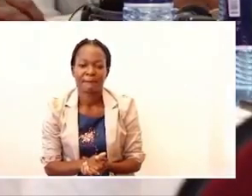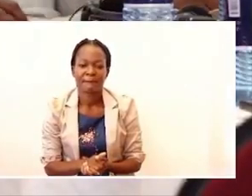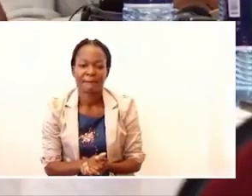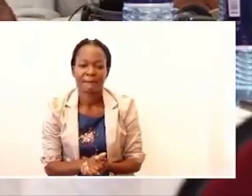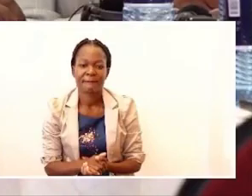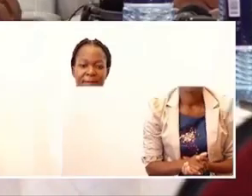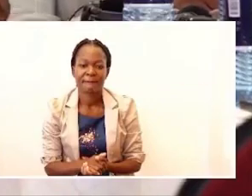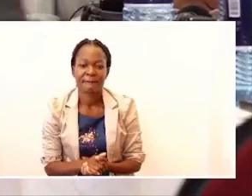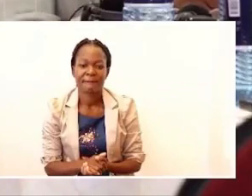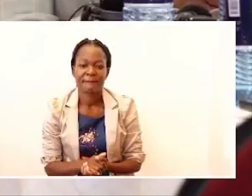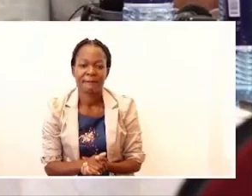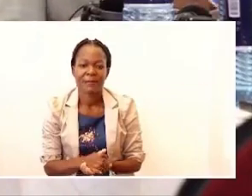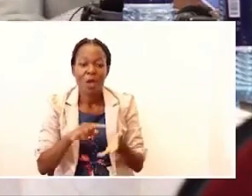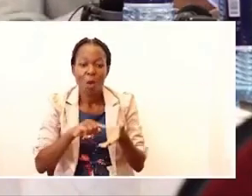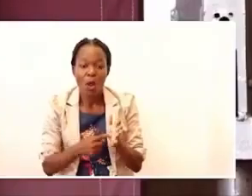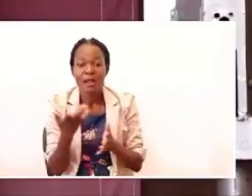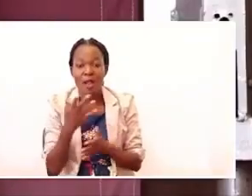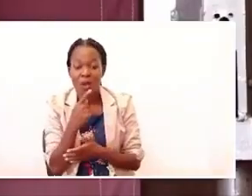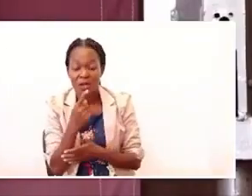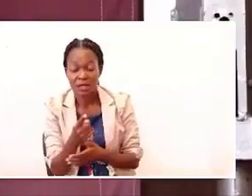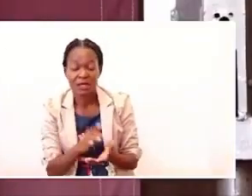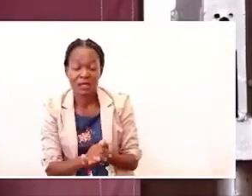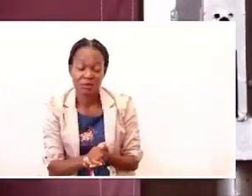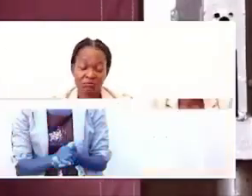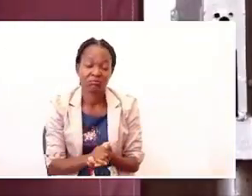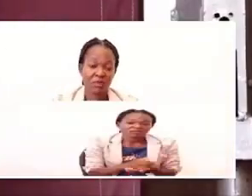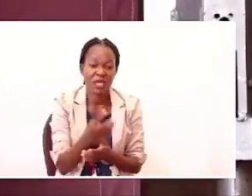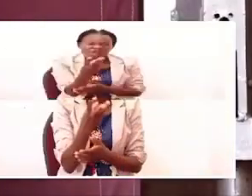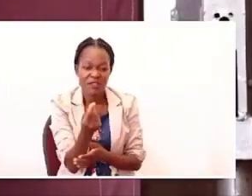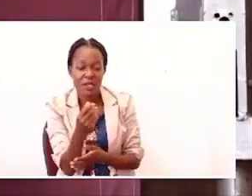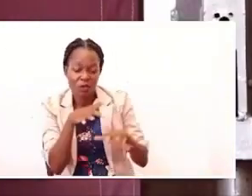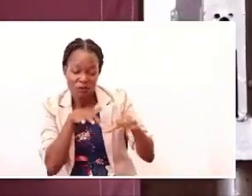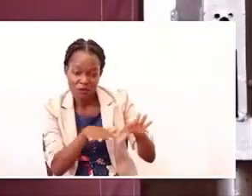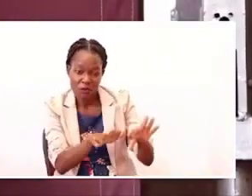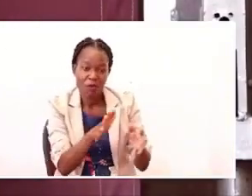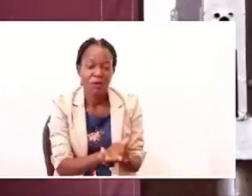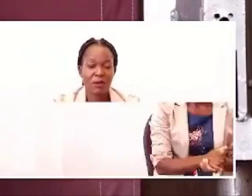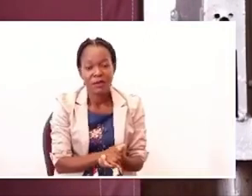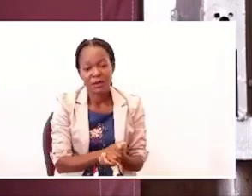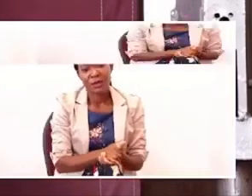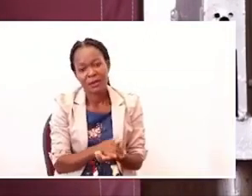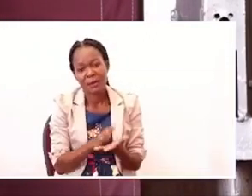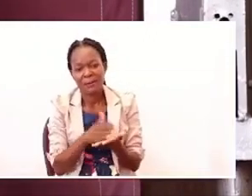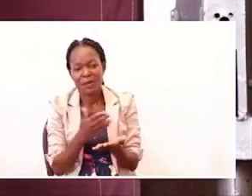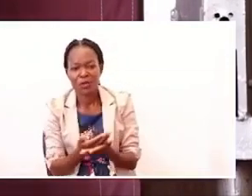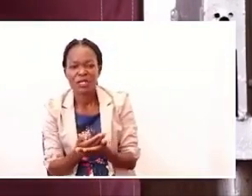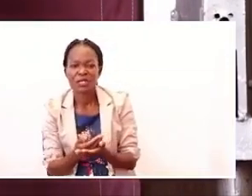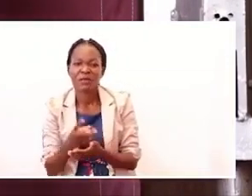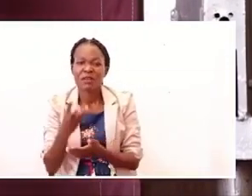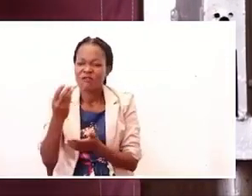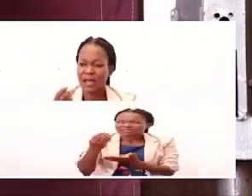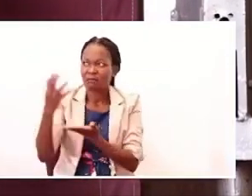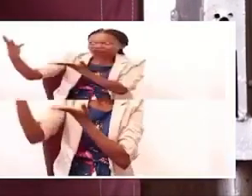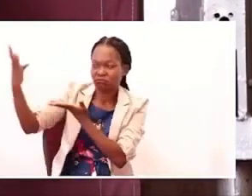The other thing that must be said about illicit financial flows is that because foreign direct investment that came in to